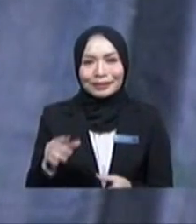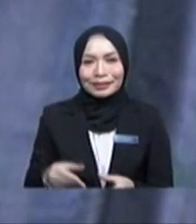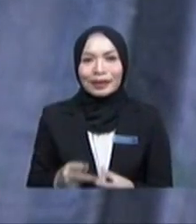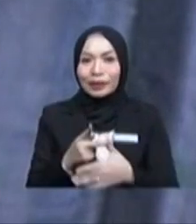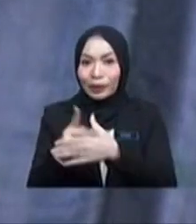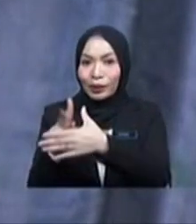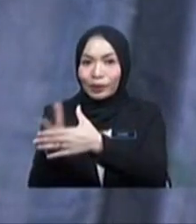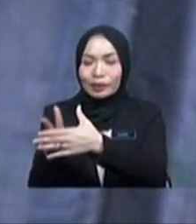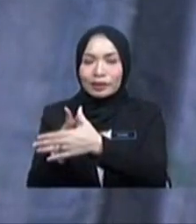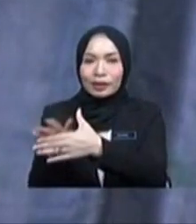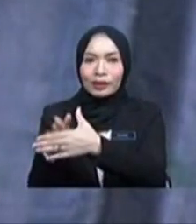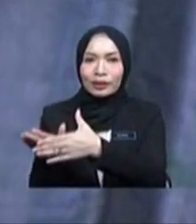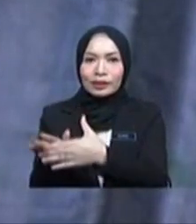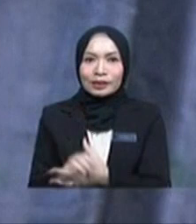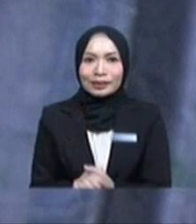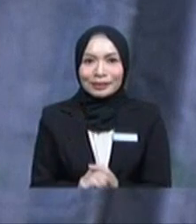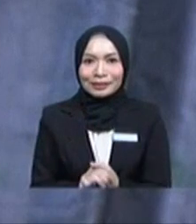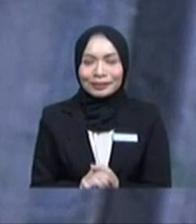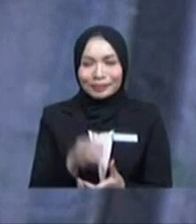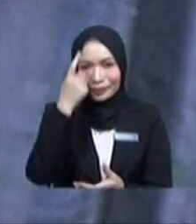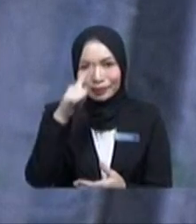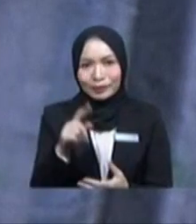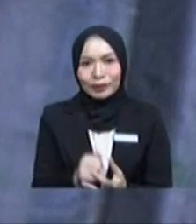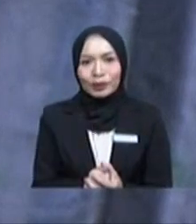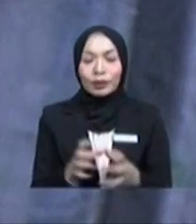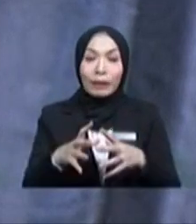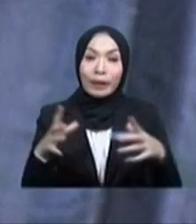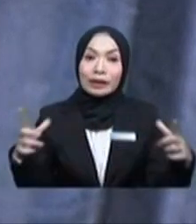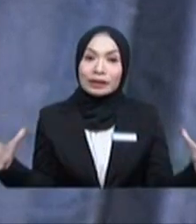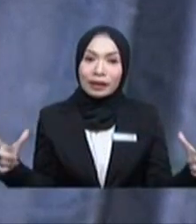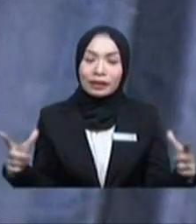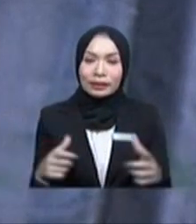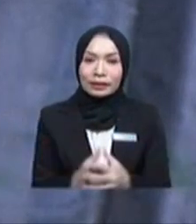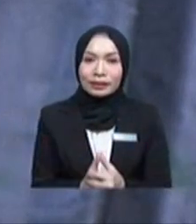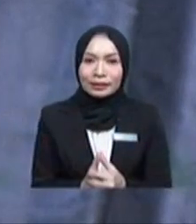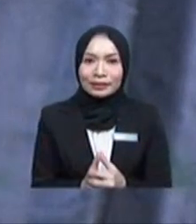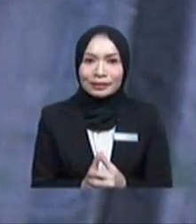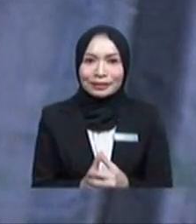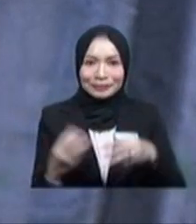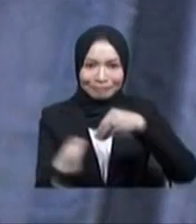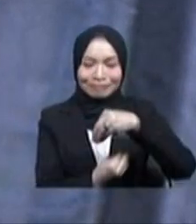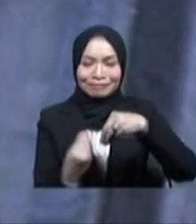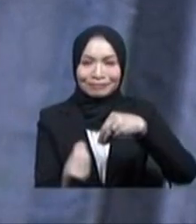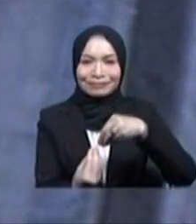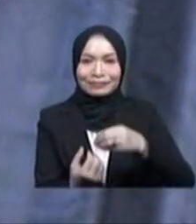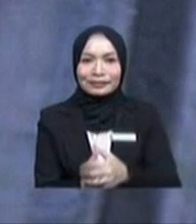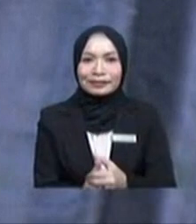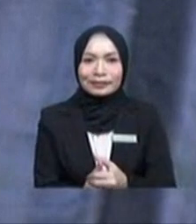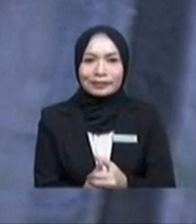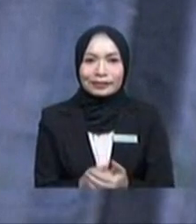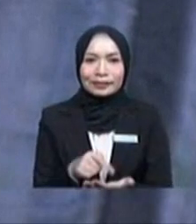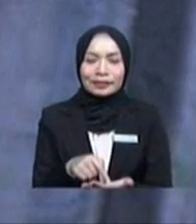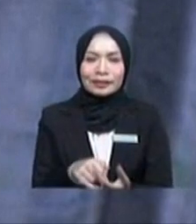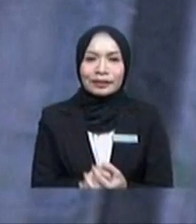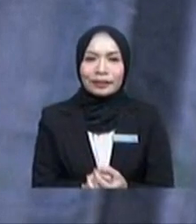competencies to expand the horizon for ELT. On that note, it is with great